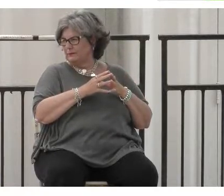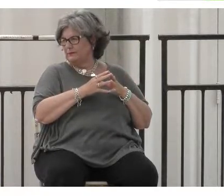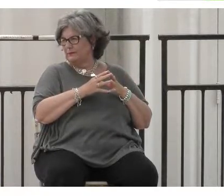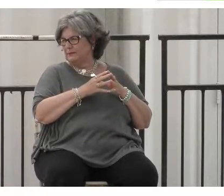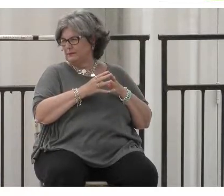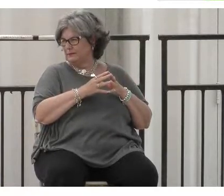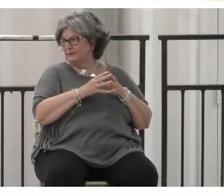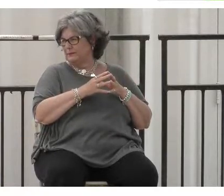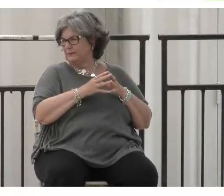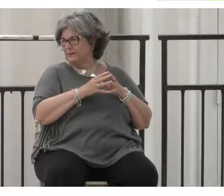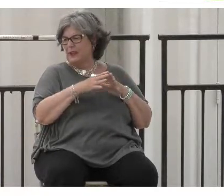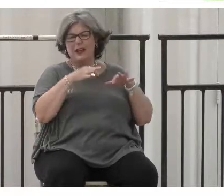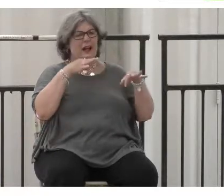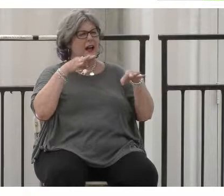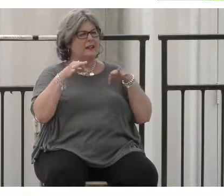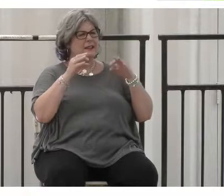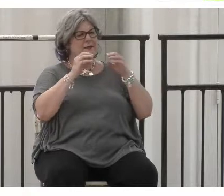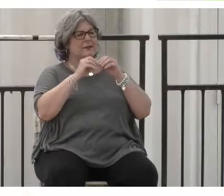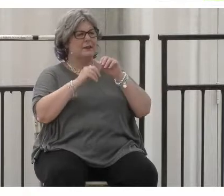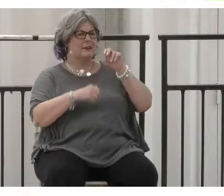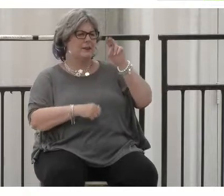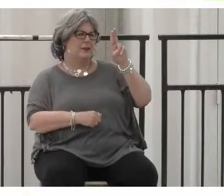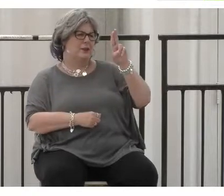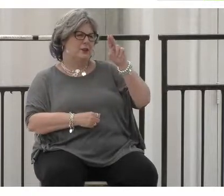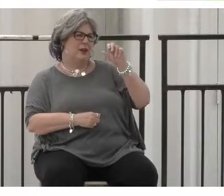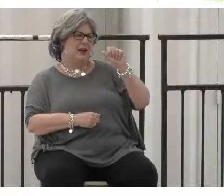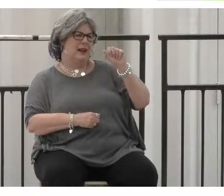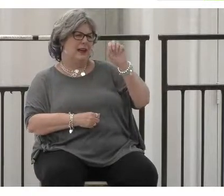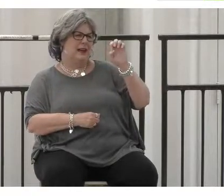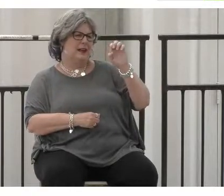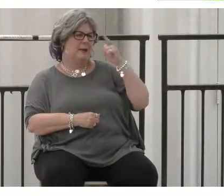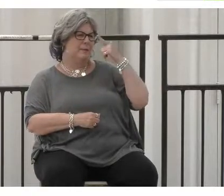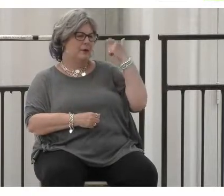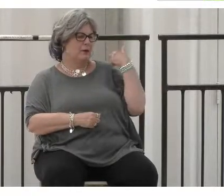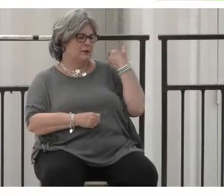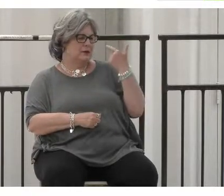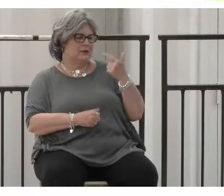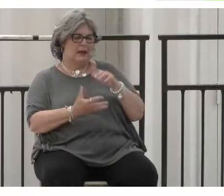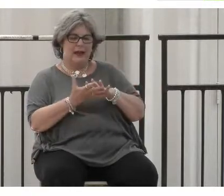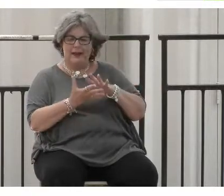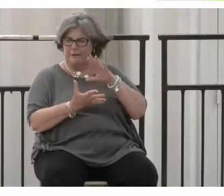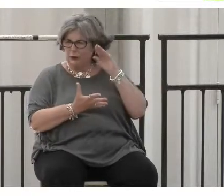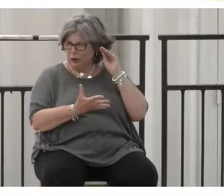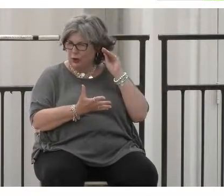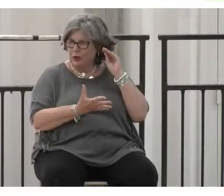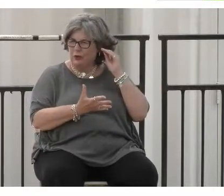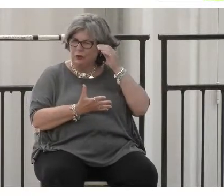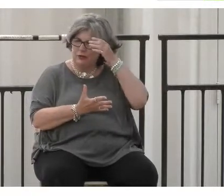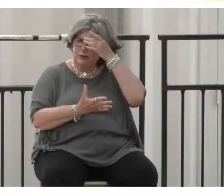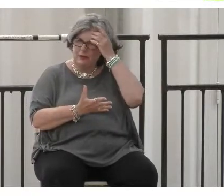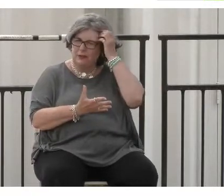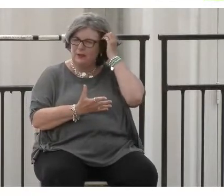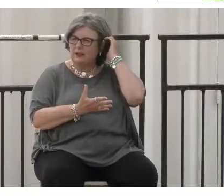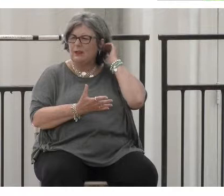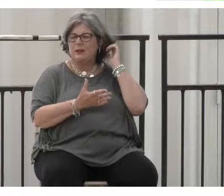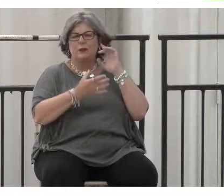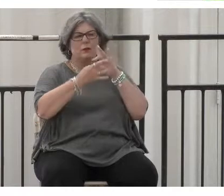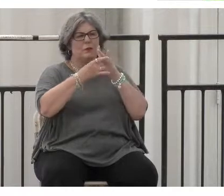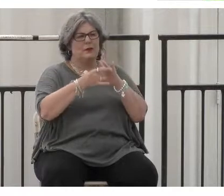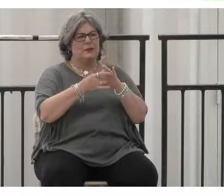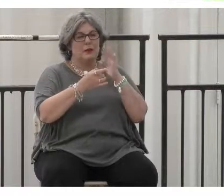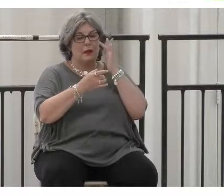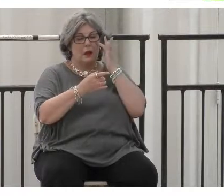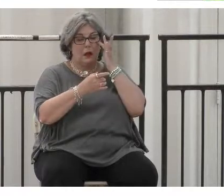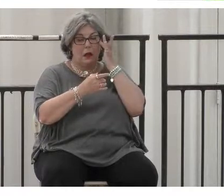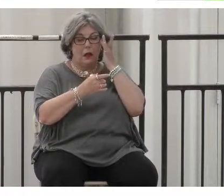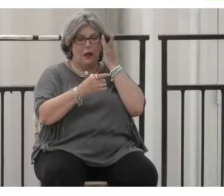just wanted to tell a little bit about the Oasis ecosystems, because what I've learned there was probably a genesis of